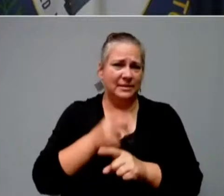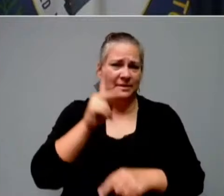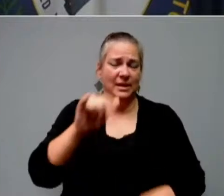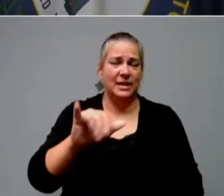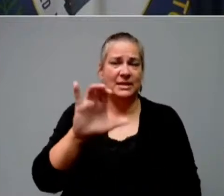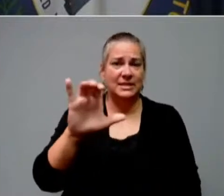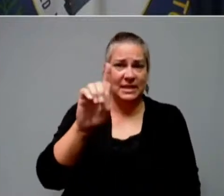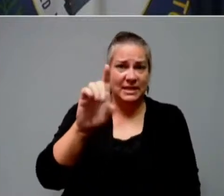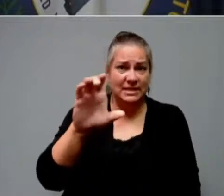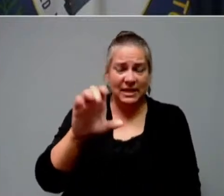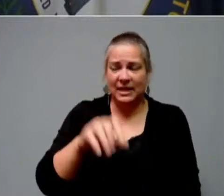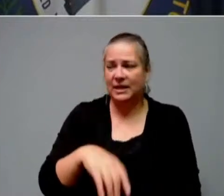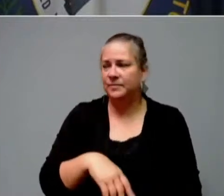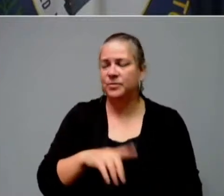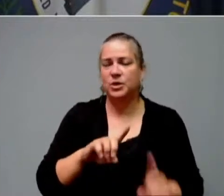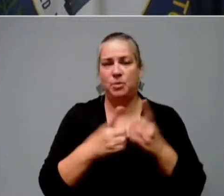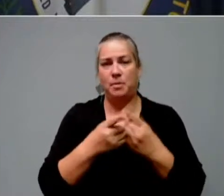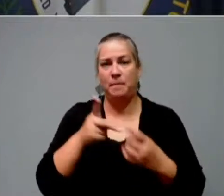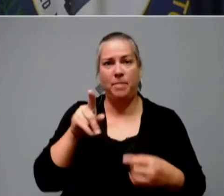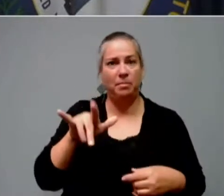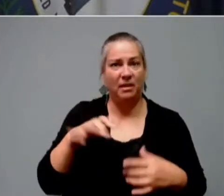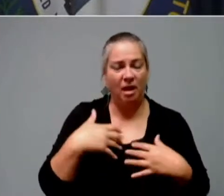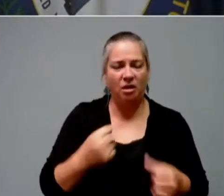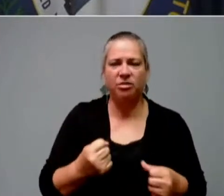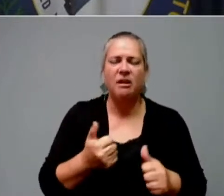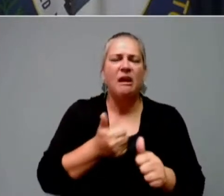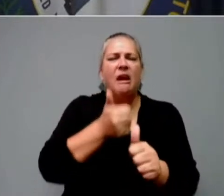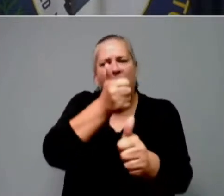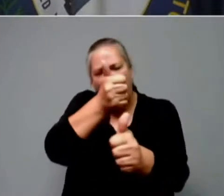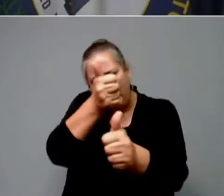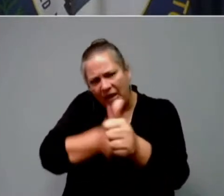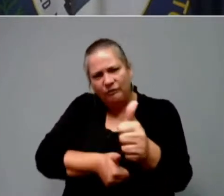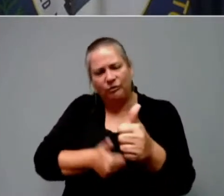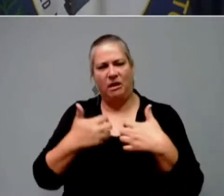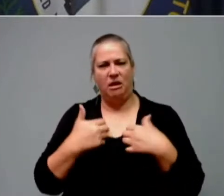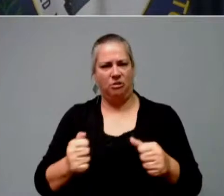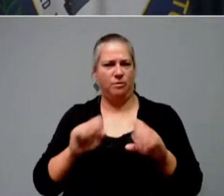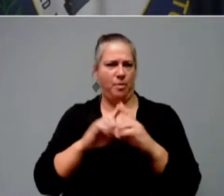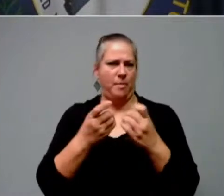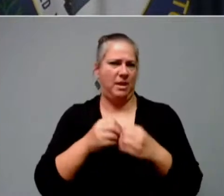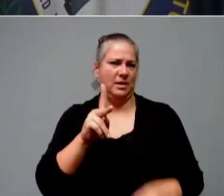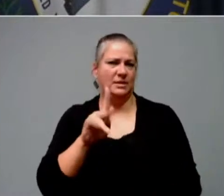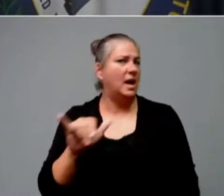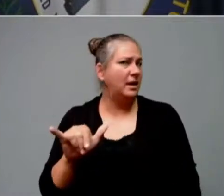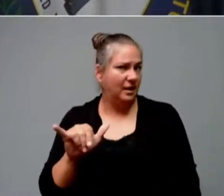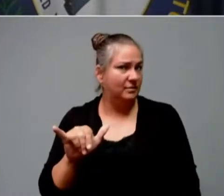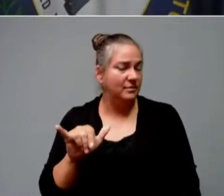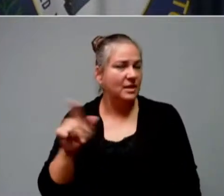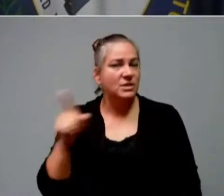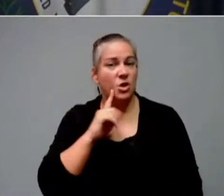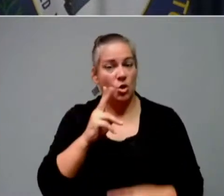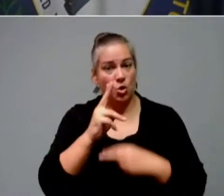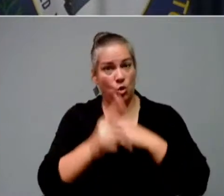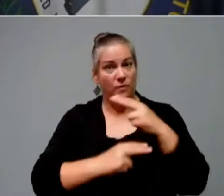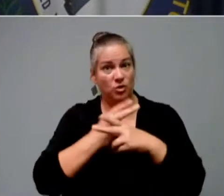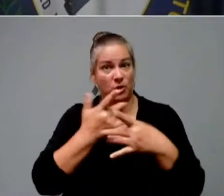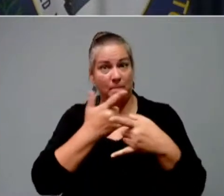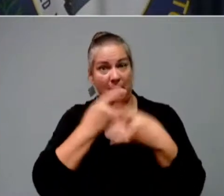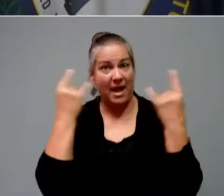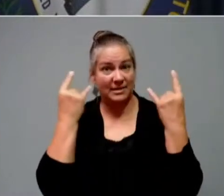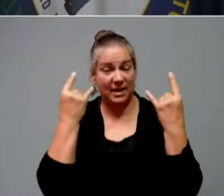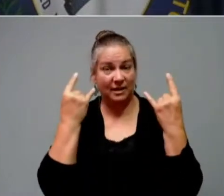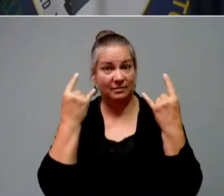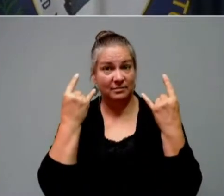our Department of Public Health to every single local health department in Kentucky, says universal masking in schools is a must